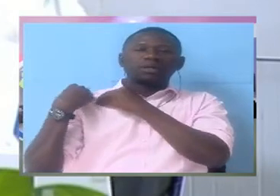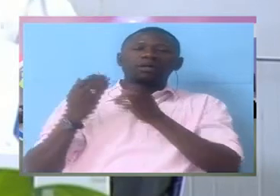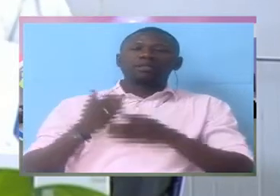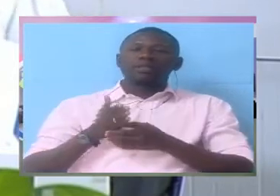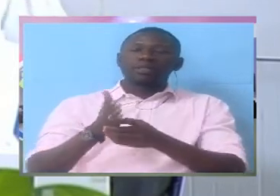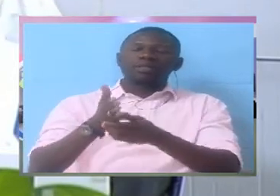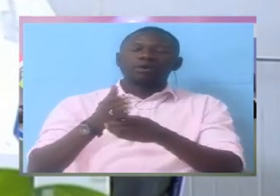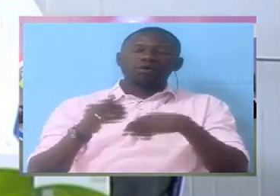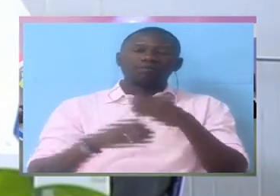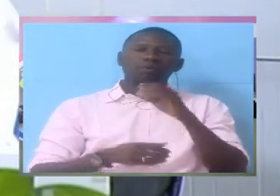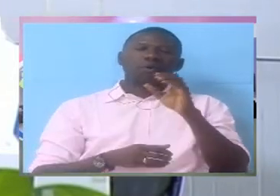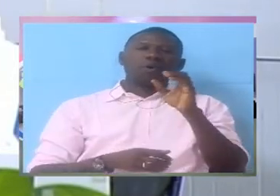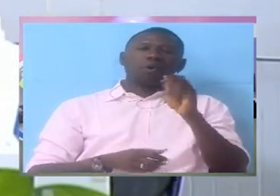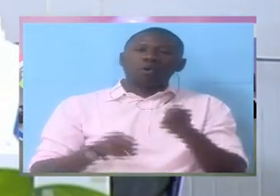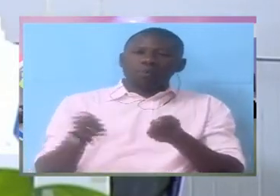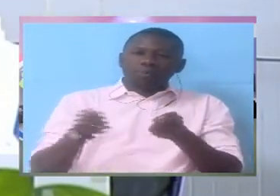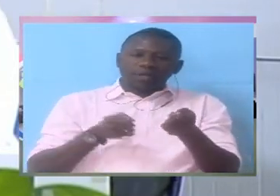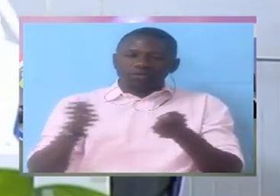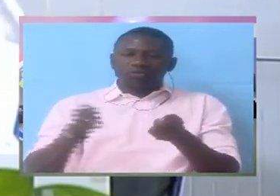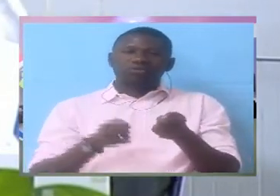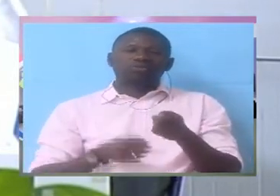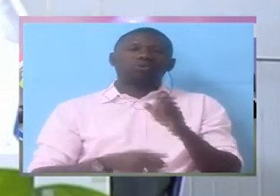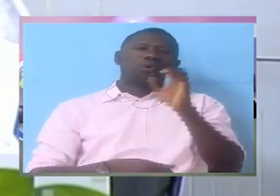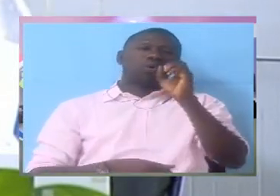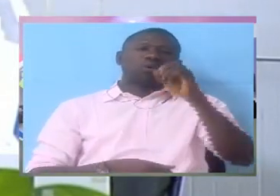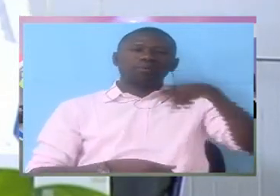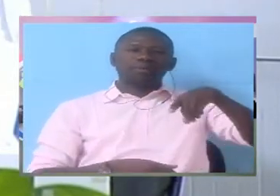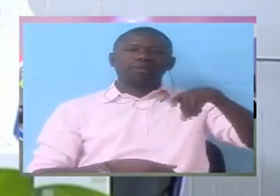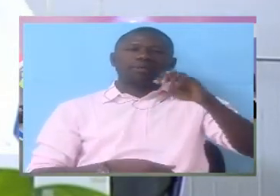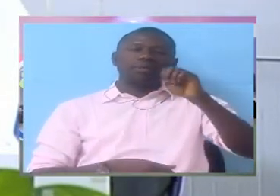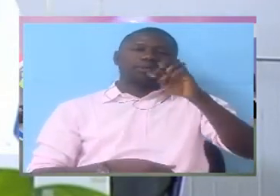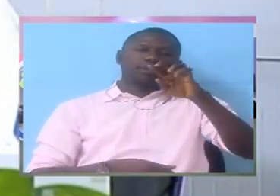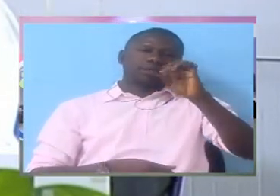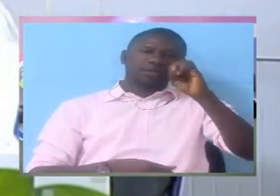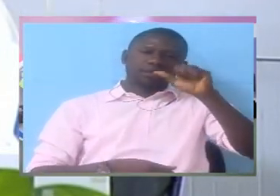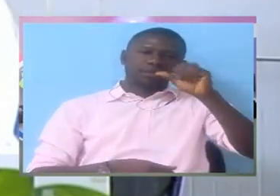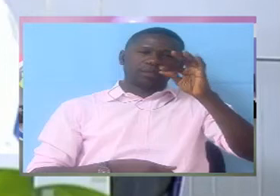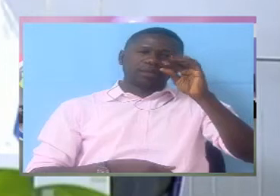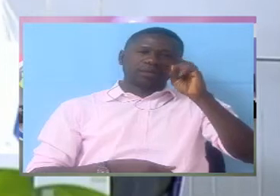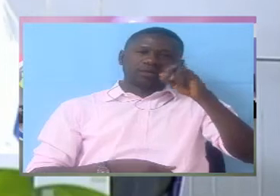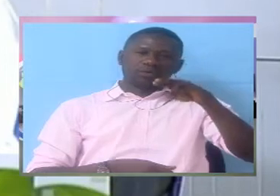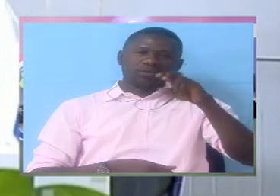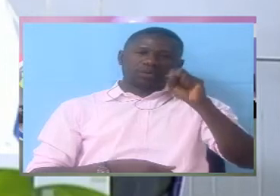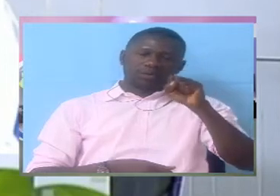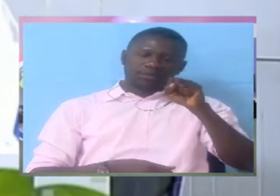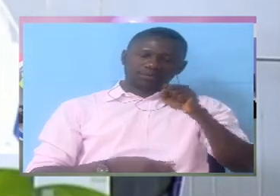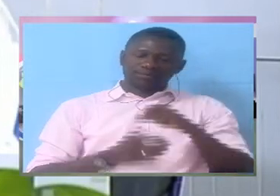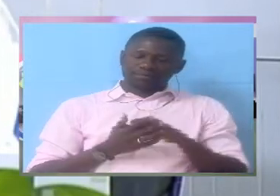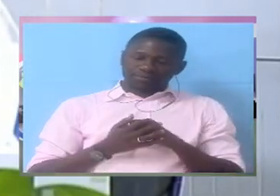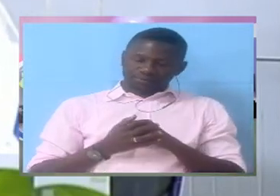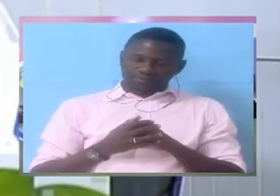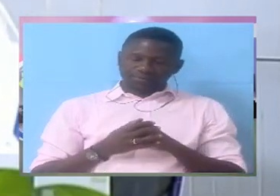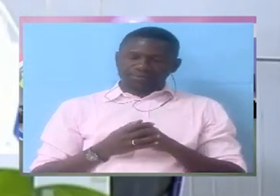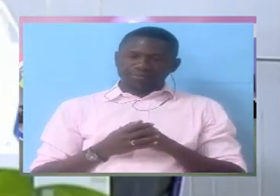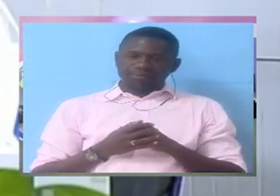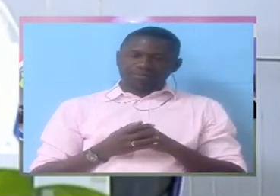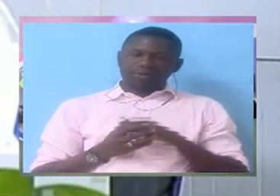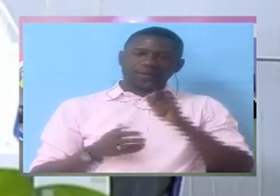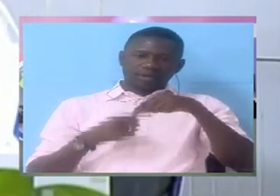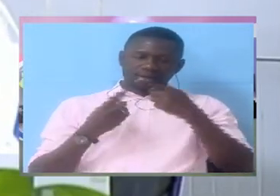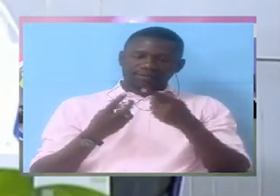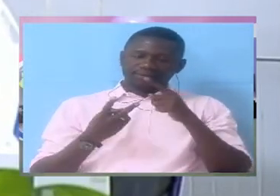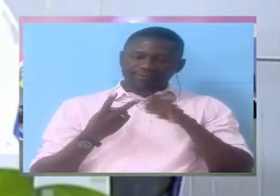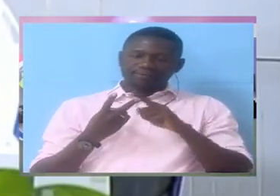officer for the operation, the Tata Mimbulokona. Exactly. Tonyala. And